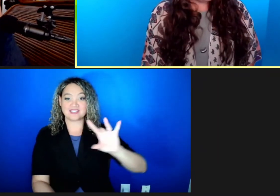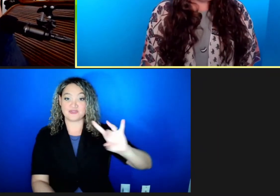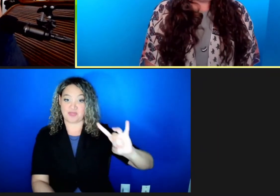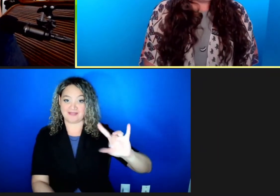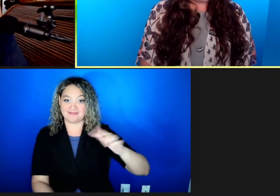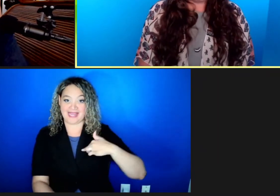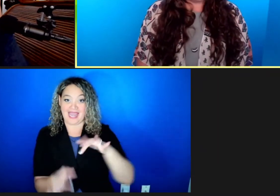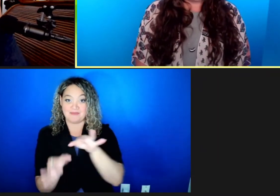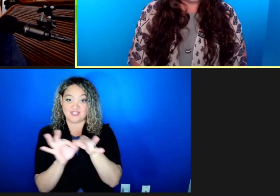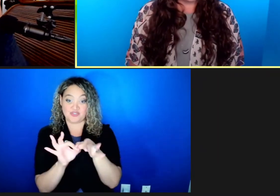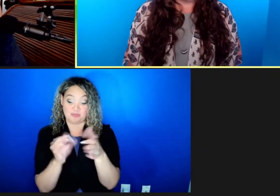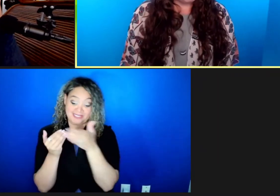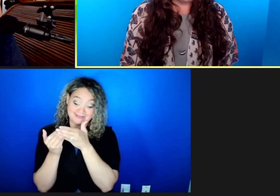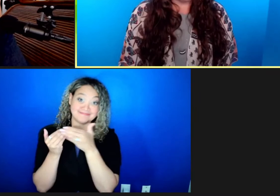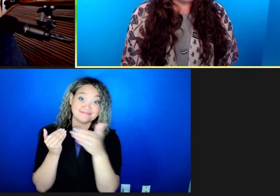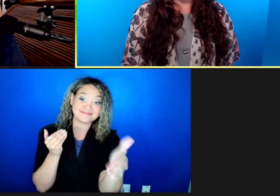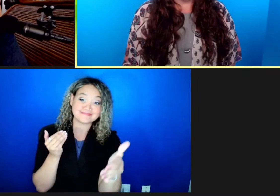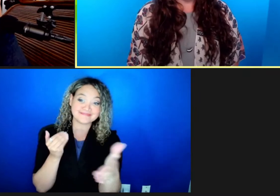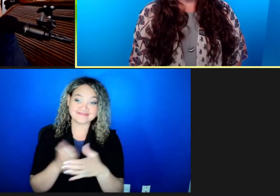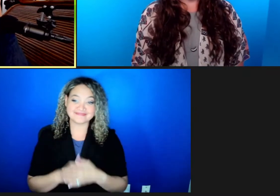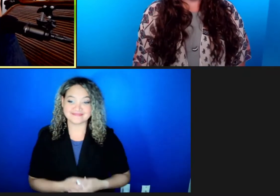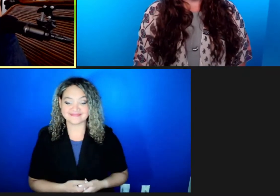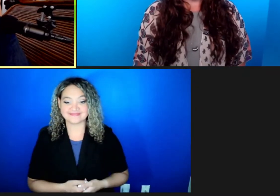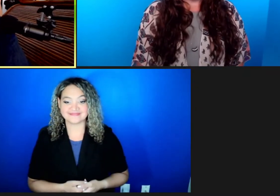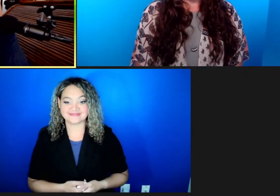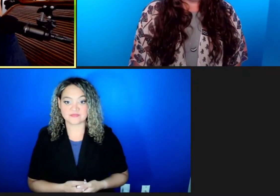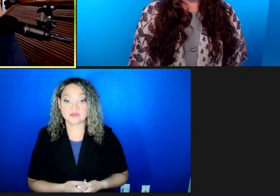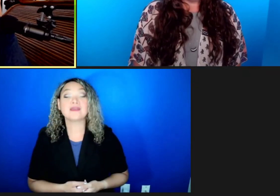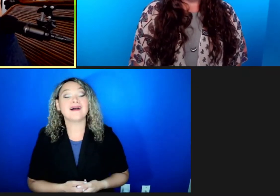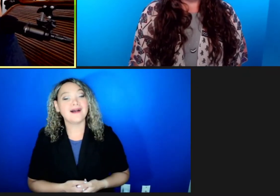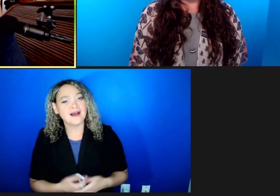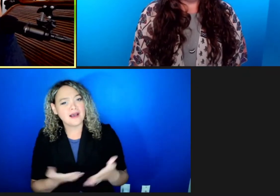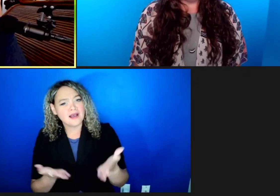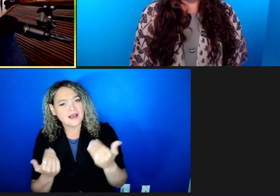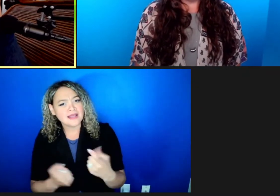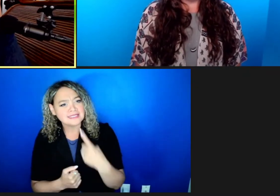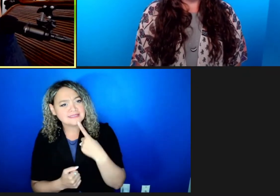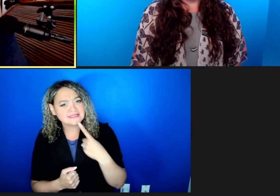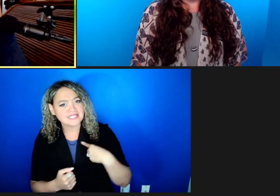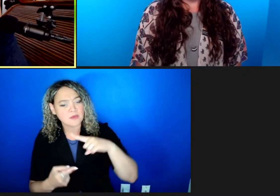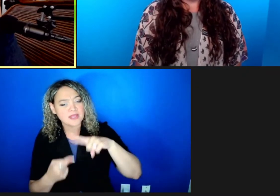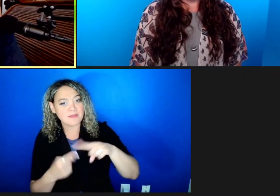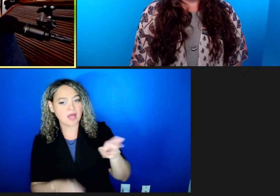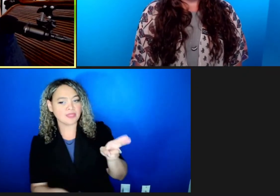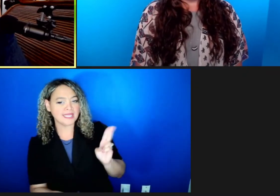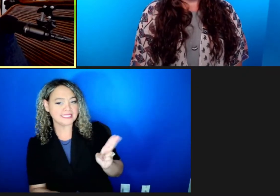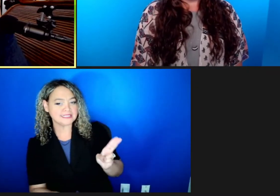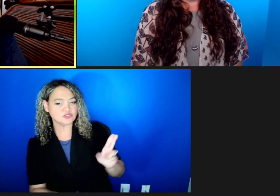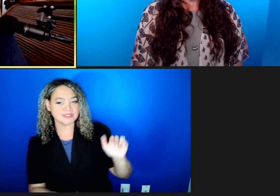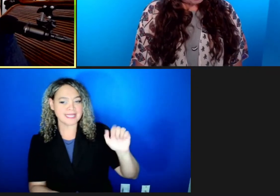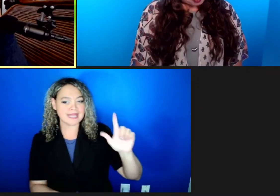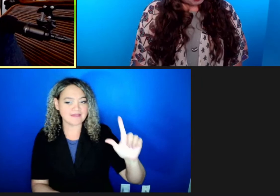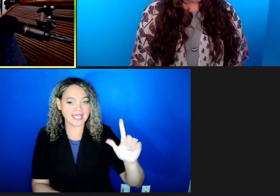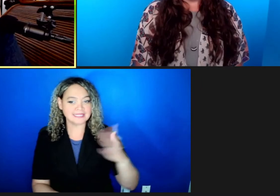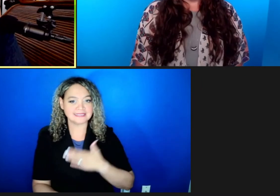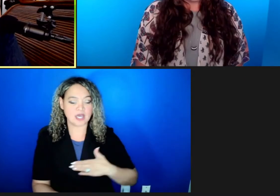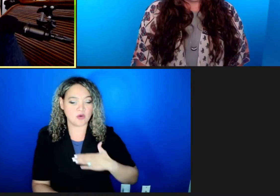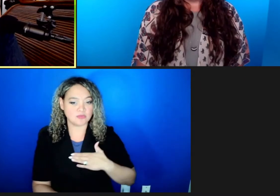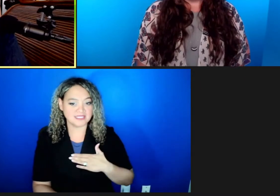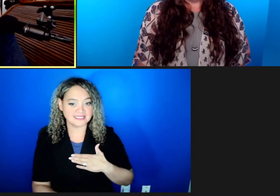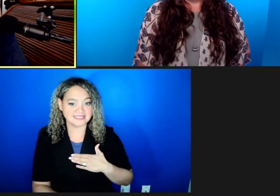been interpreting ever since. Would you tell us about the history of American Sign Language? I know